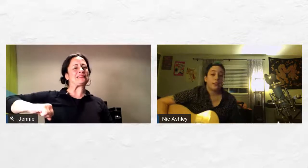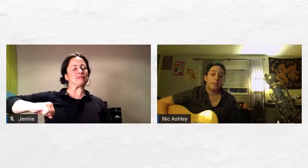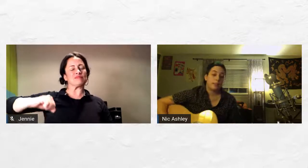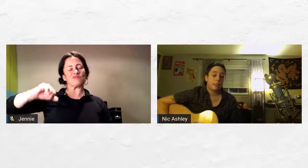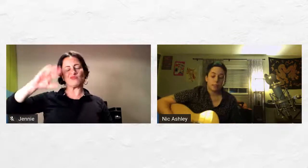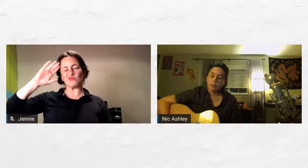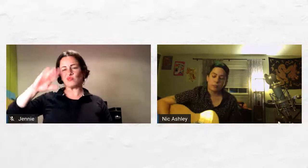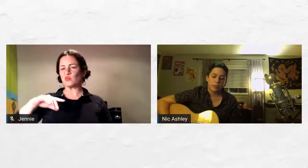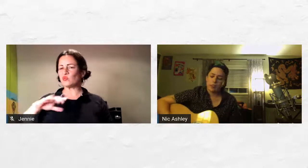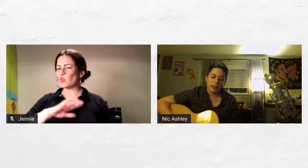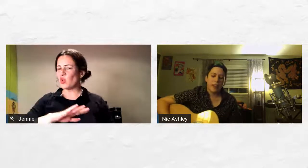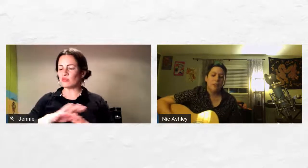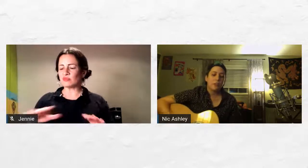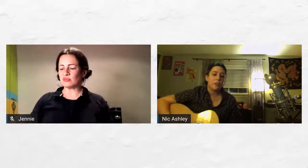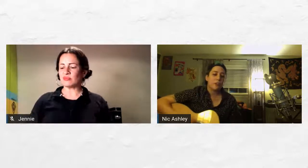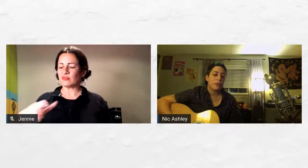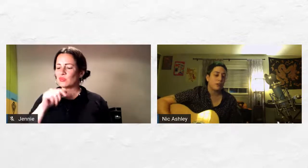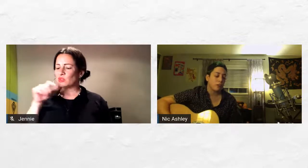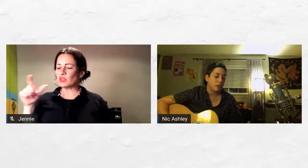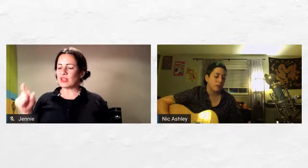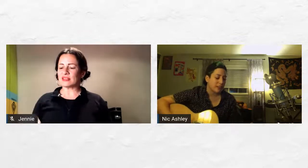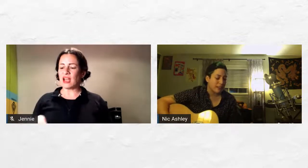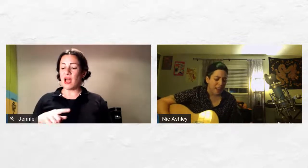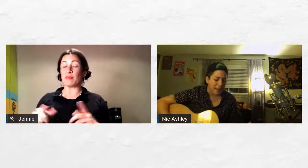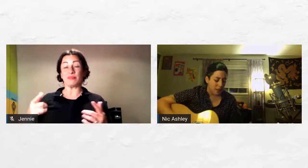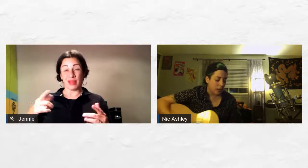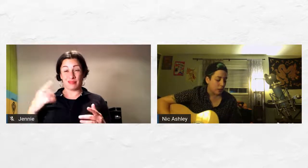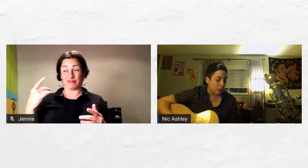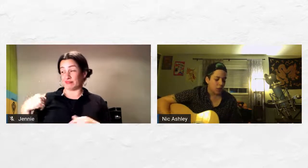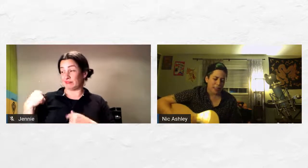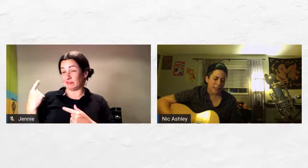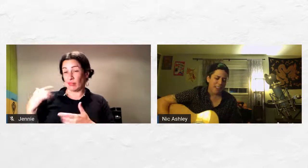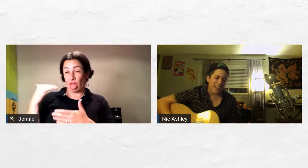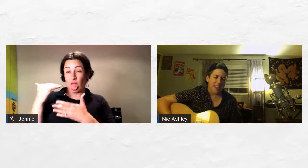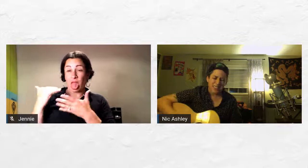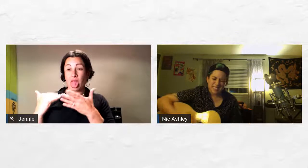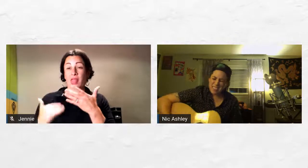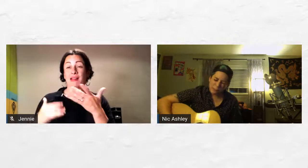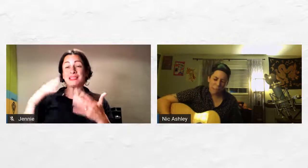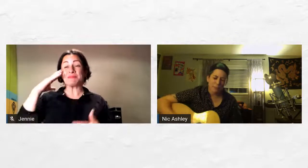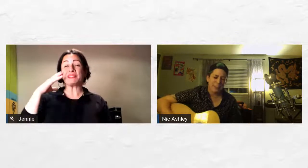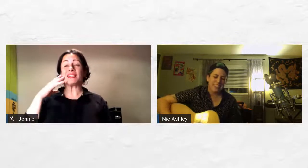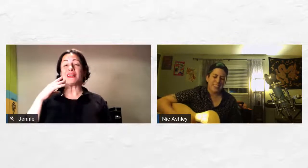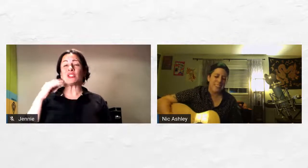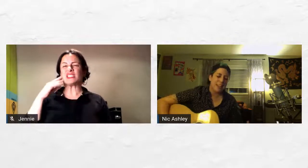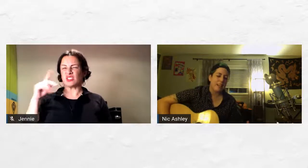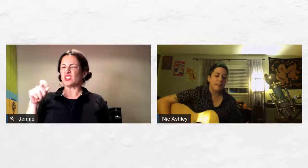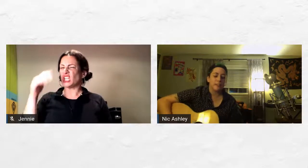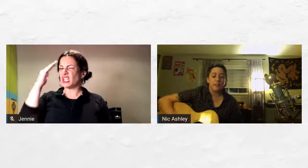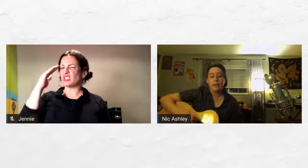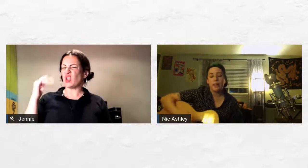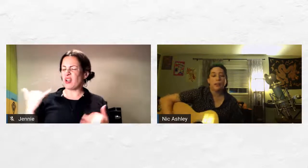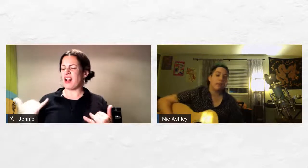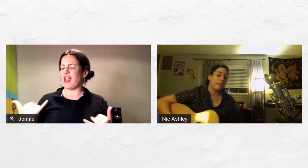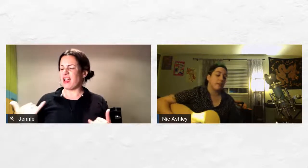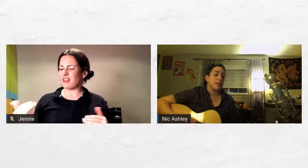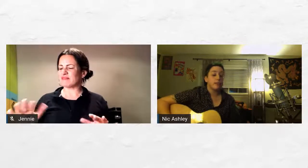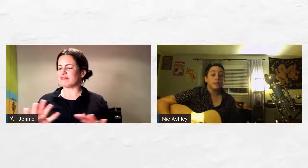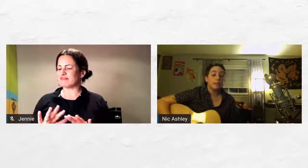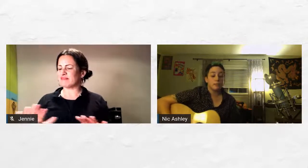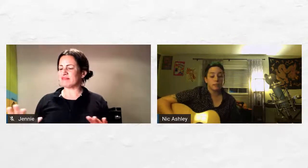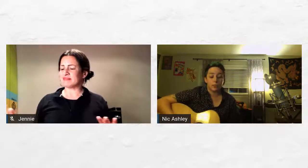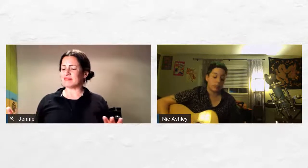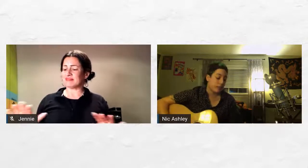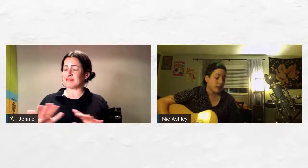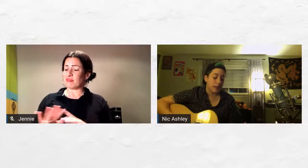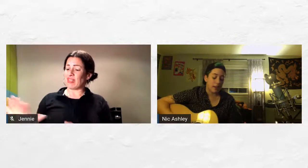or at least I should have learned that we're different and that